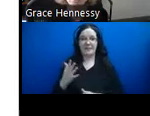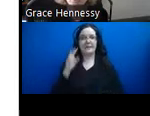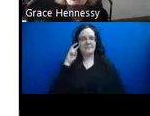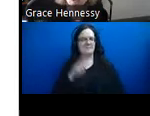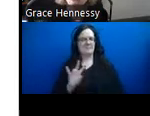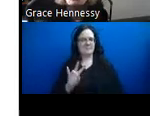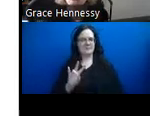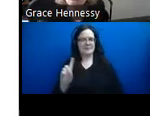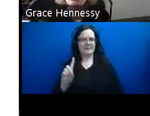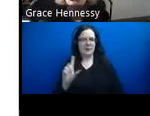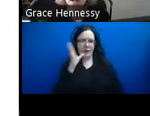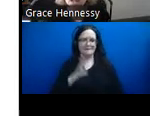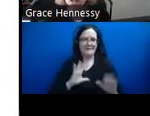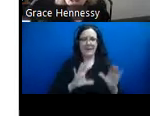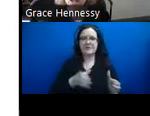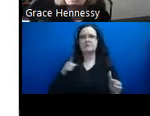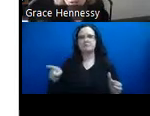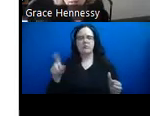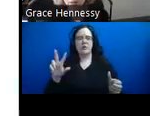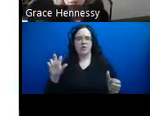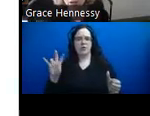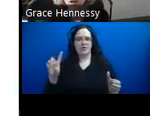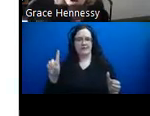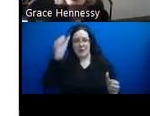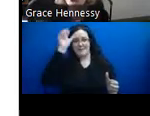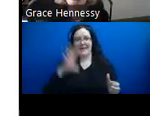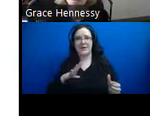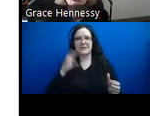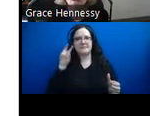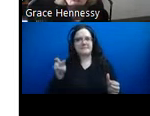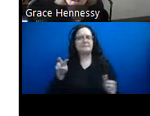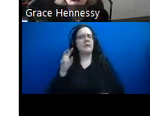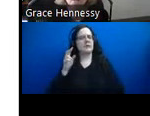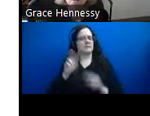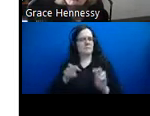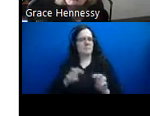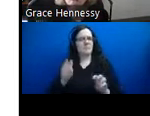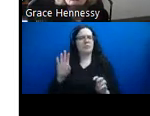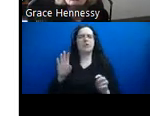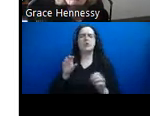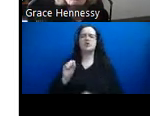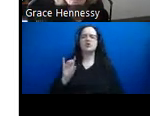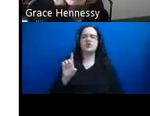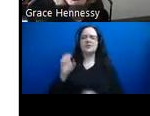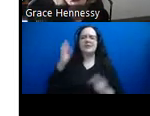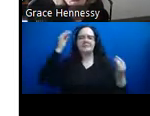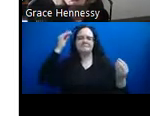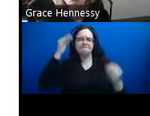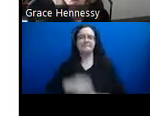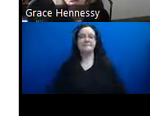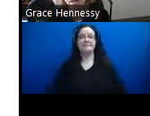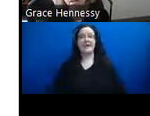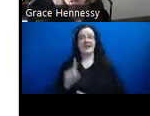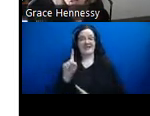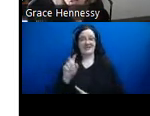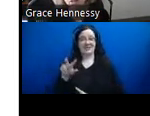the association with suicidal ideation and suicide attempts. 133 of the sample reported having